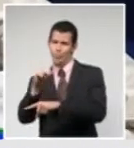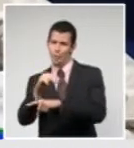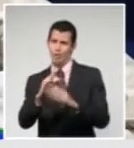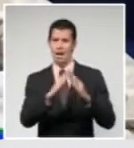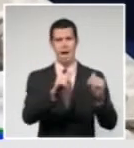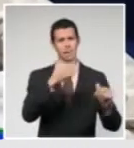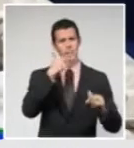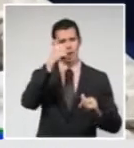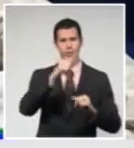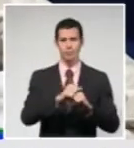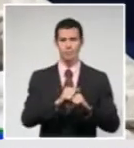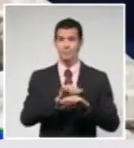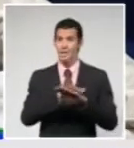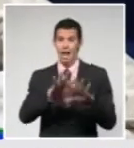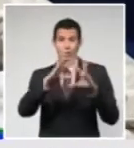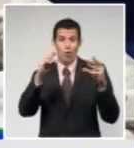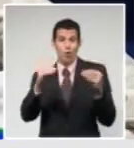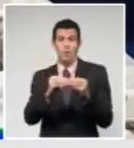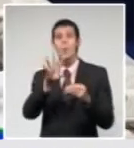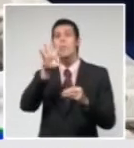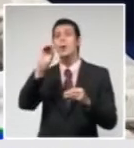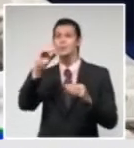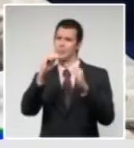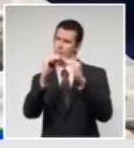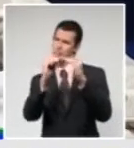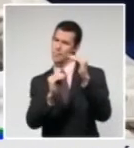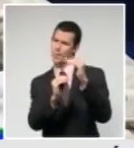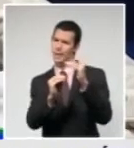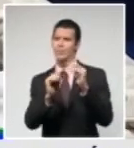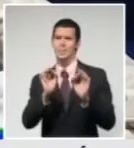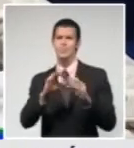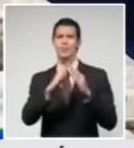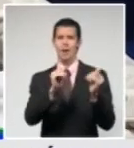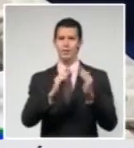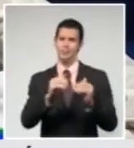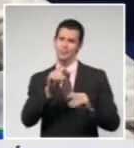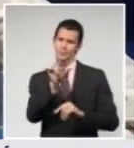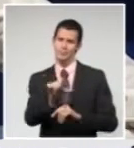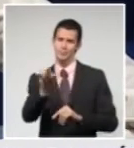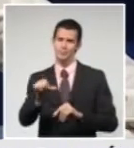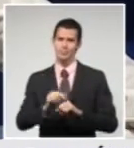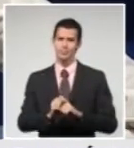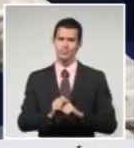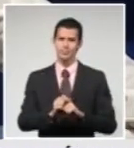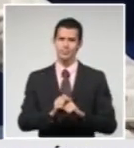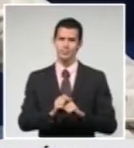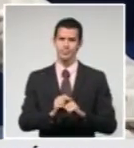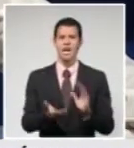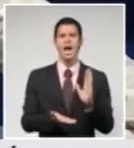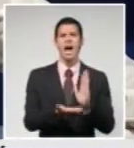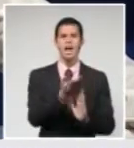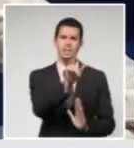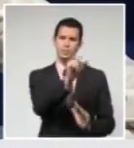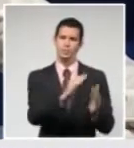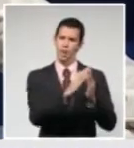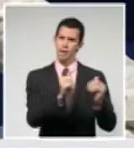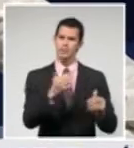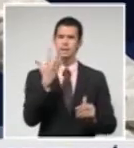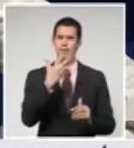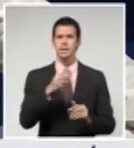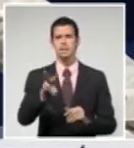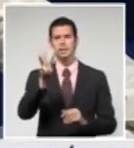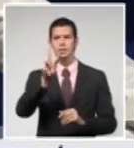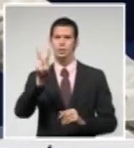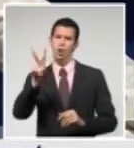91.5% of all confirmed cases in Cuba, have recovered from the virus. Today,